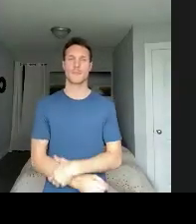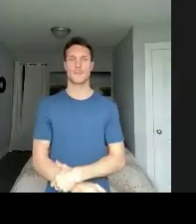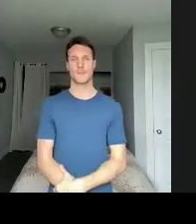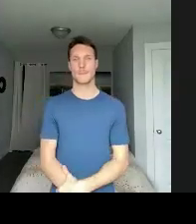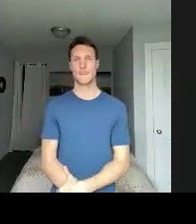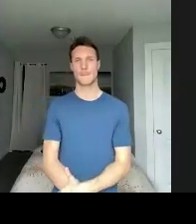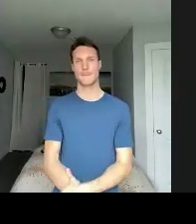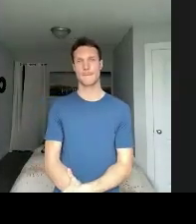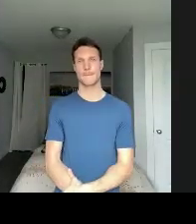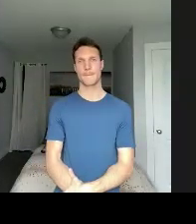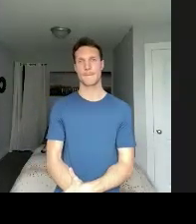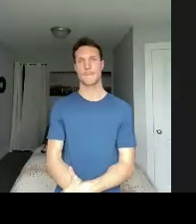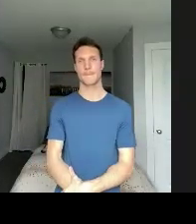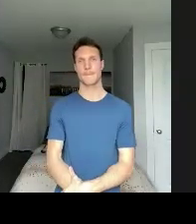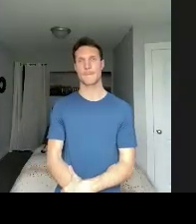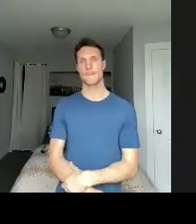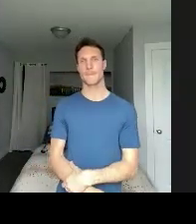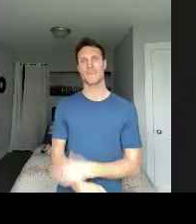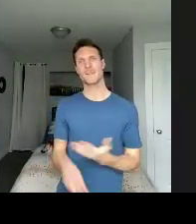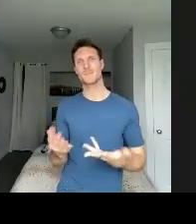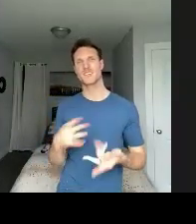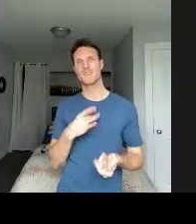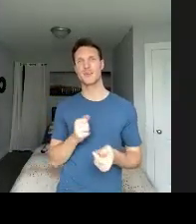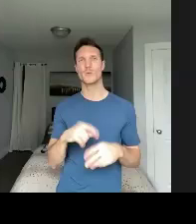a group composition.